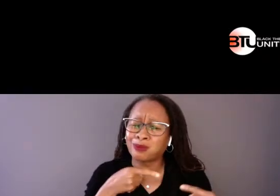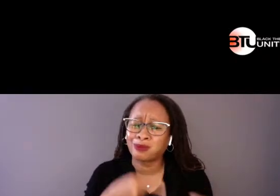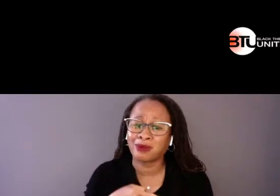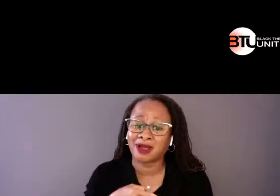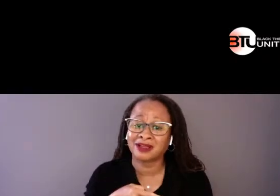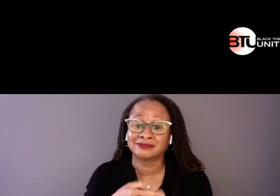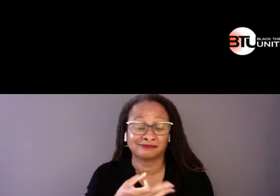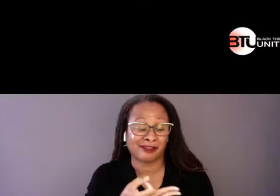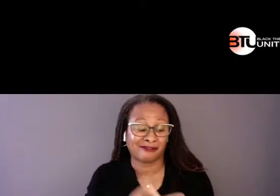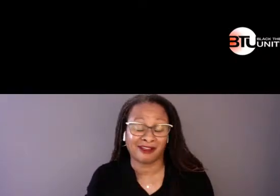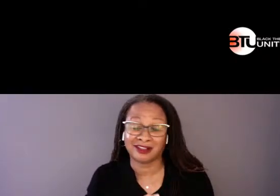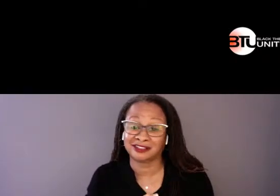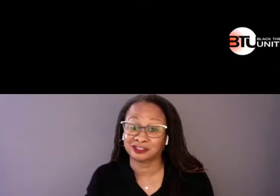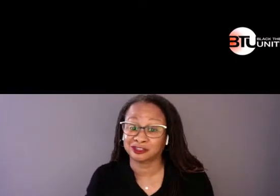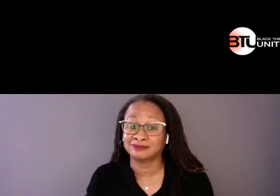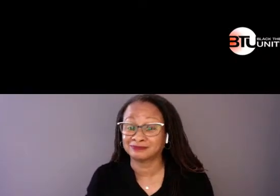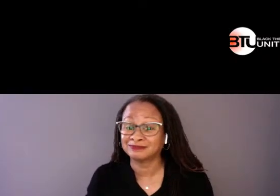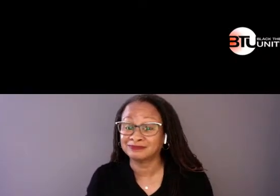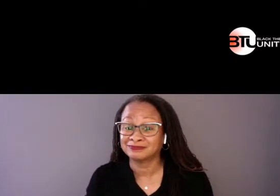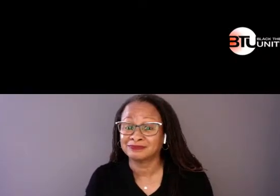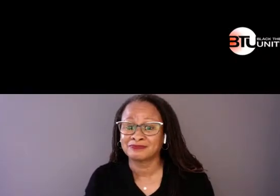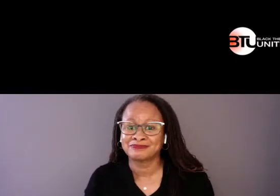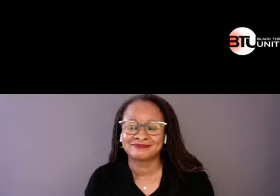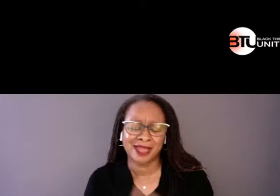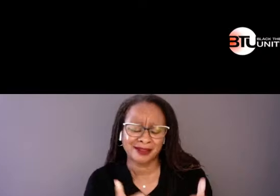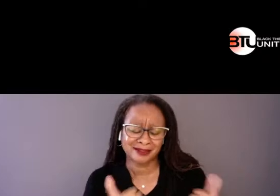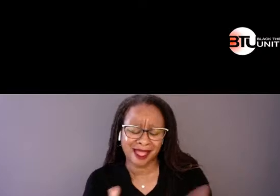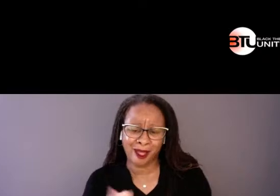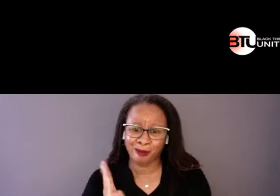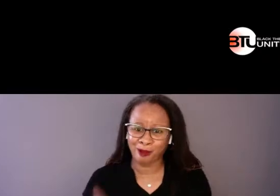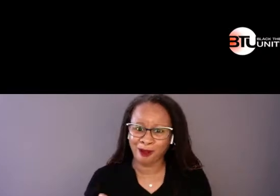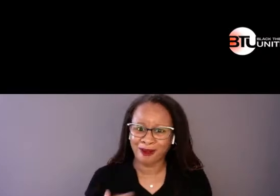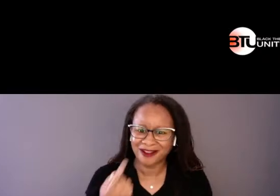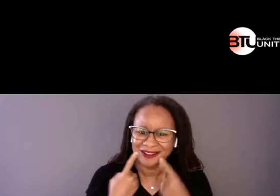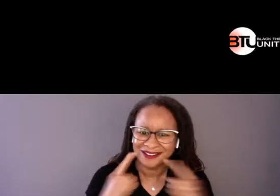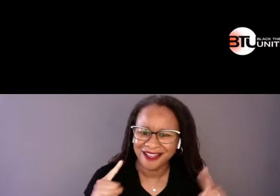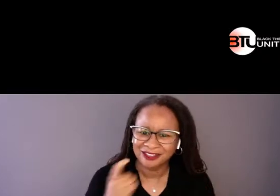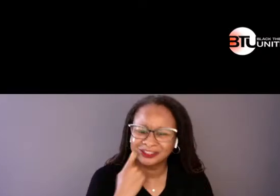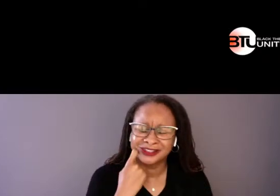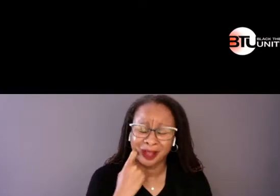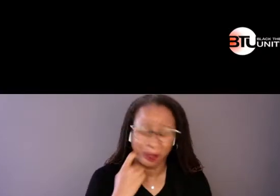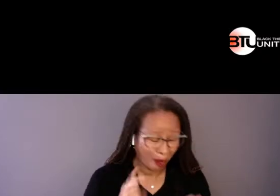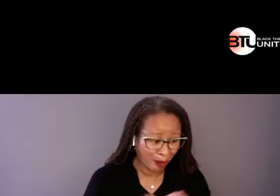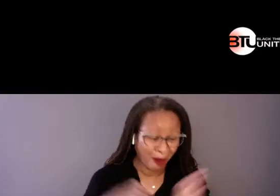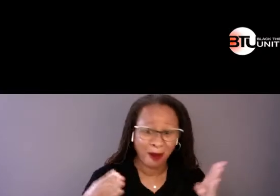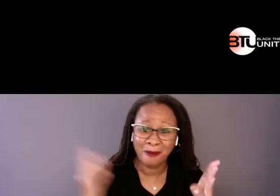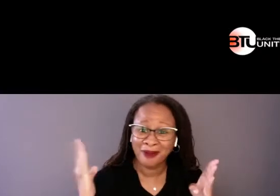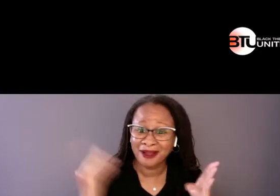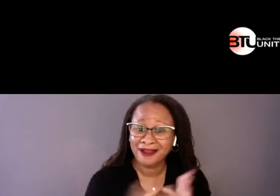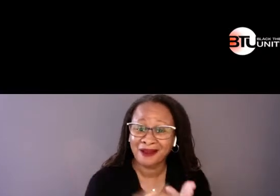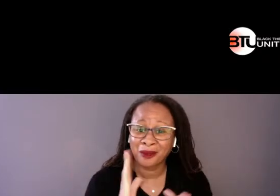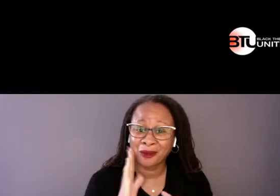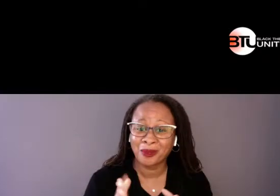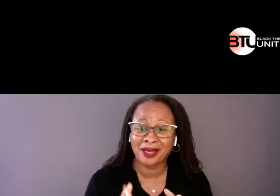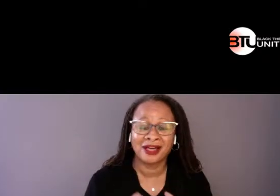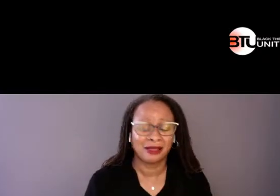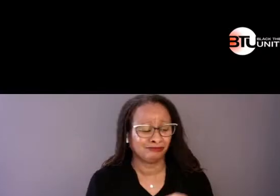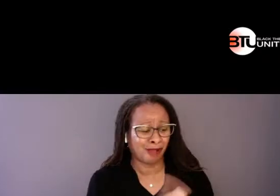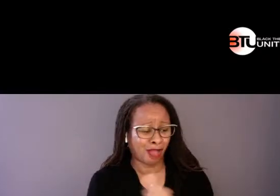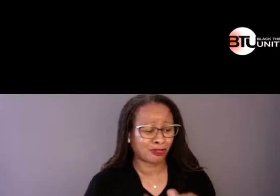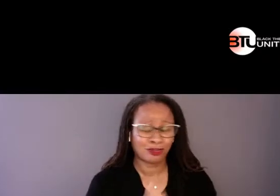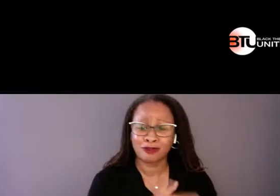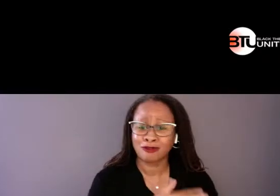financially. Now that Broadway has officially announced its reopening, along with theaters all over the